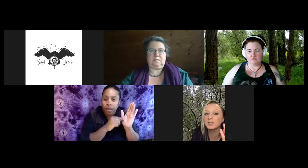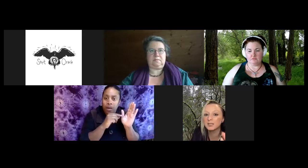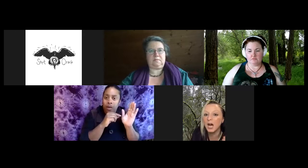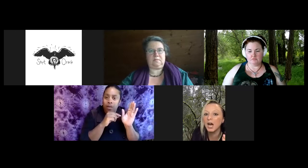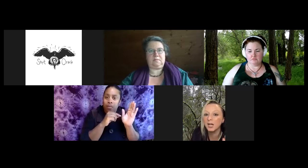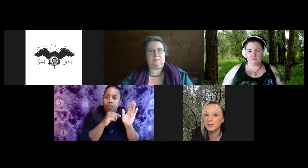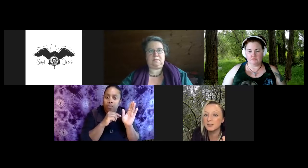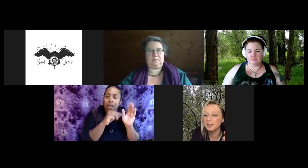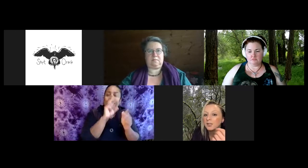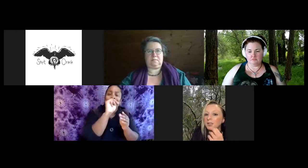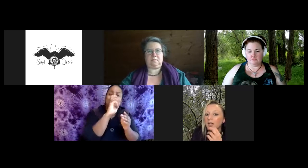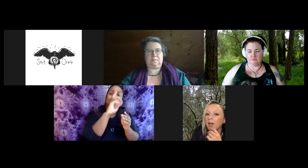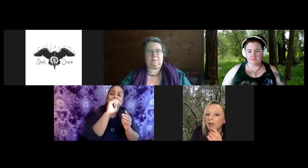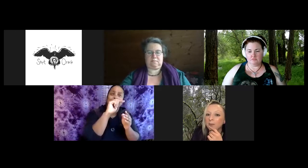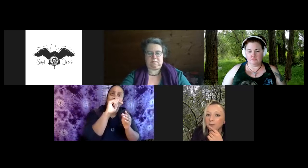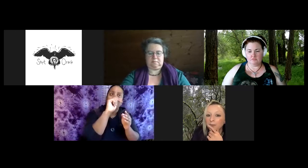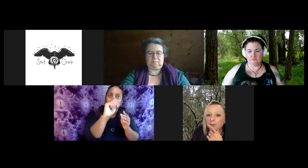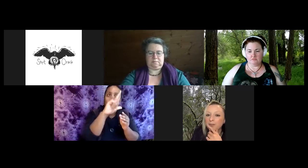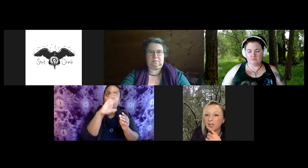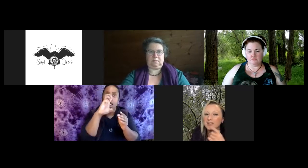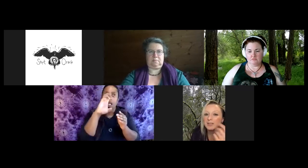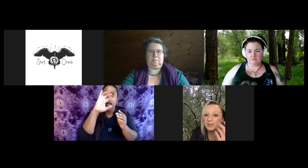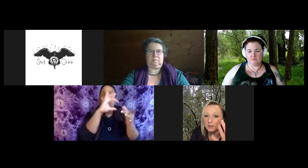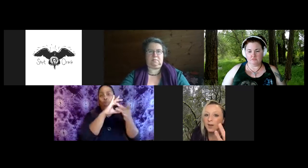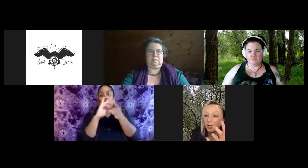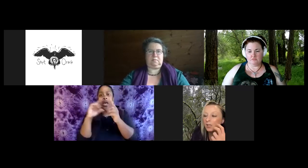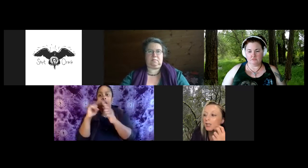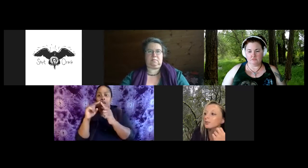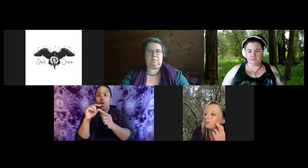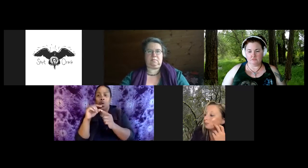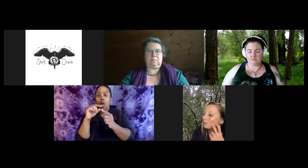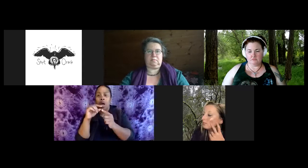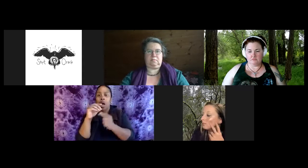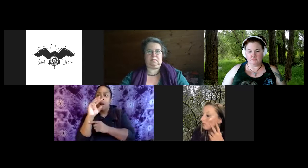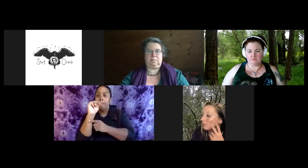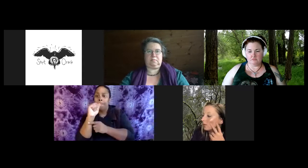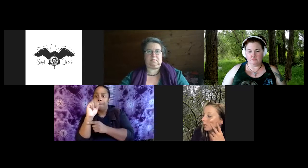It's hot, and it's fiery.